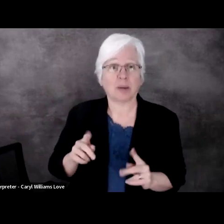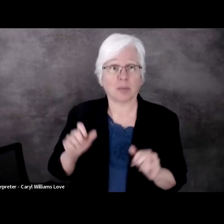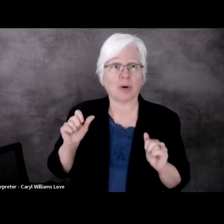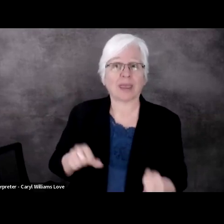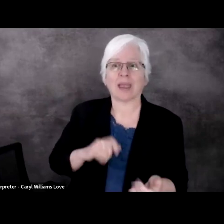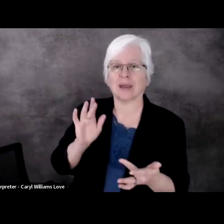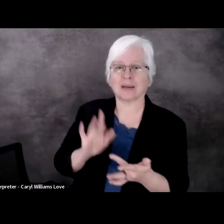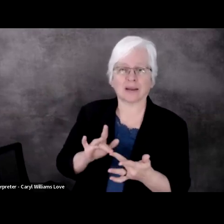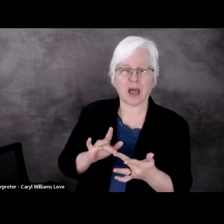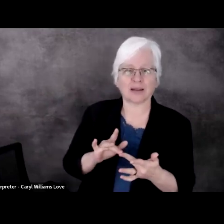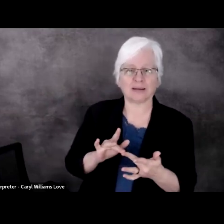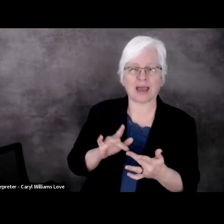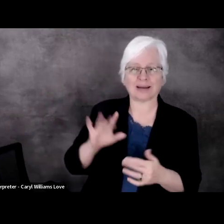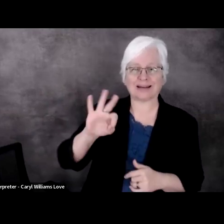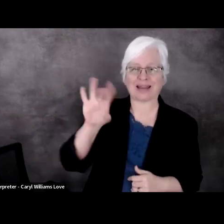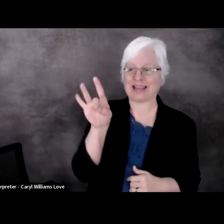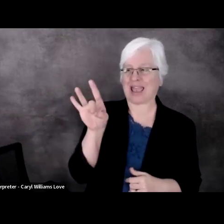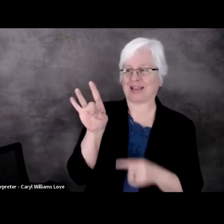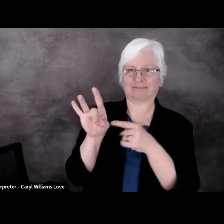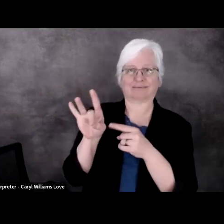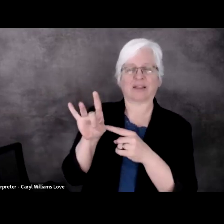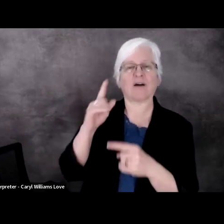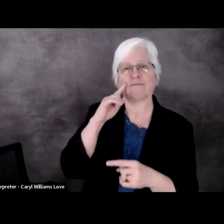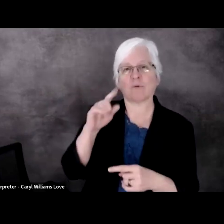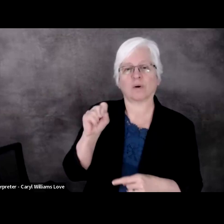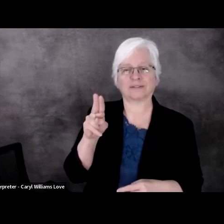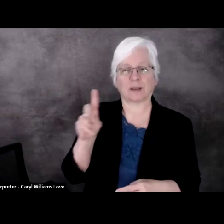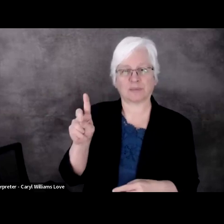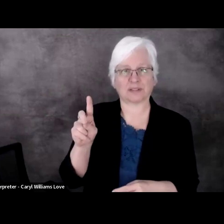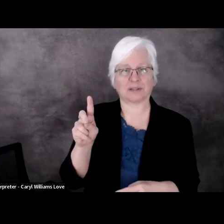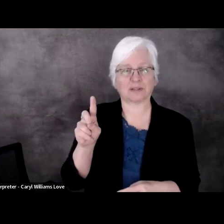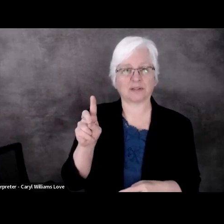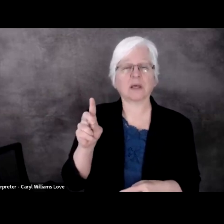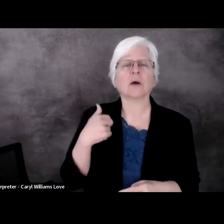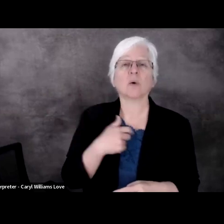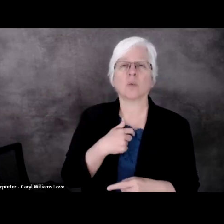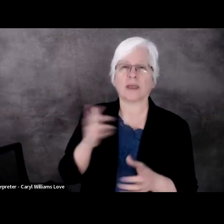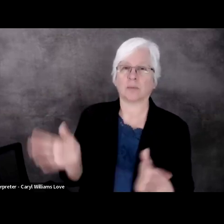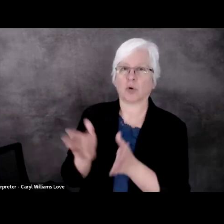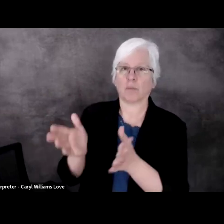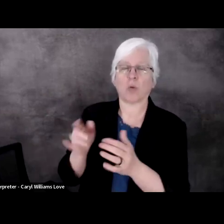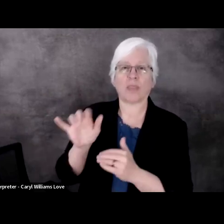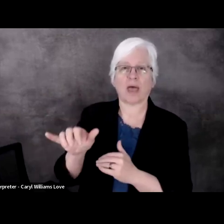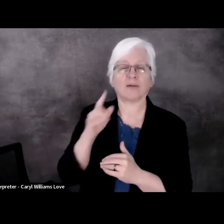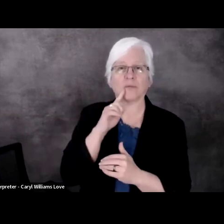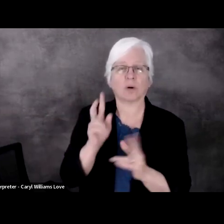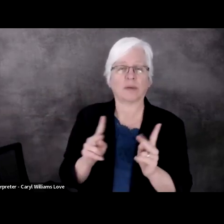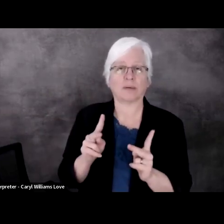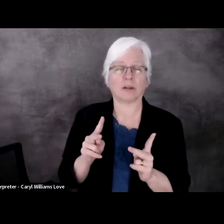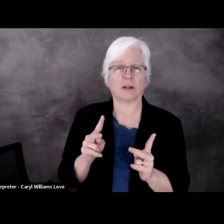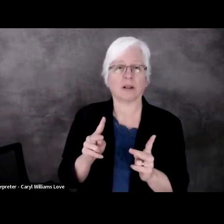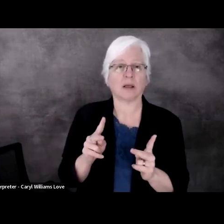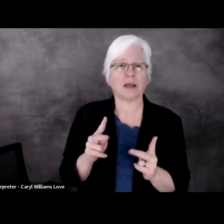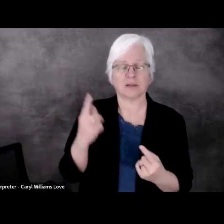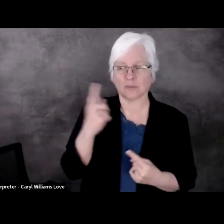for substance use concerns, and that's you know something that we promote for folks, and it just makes me think how